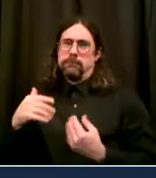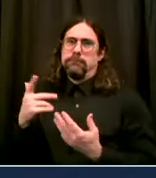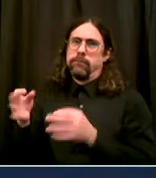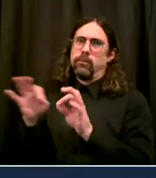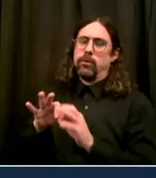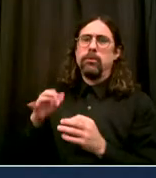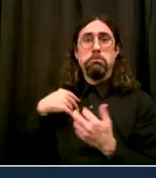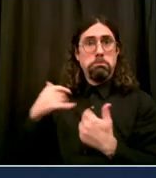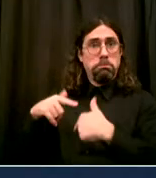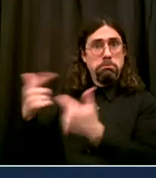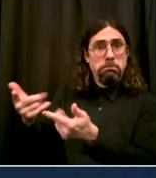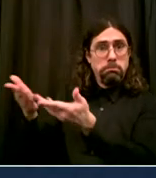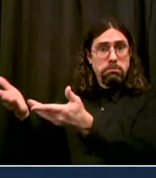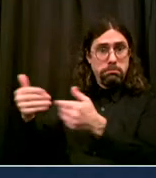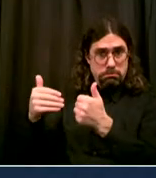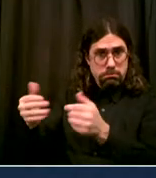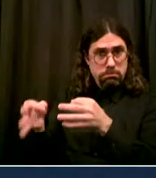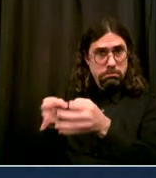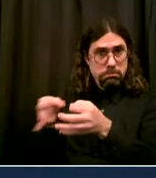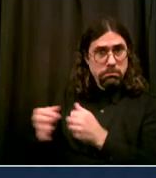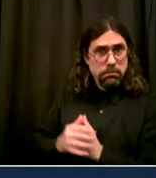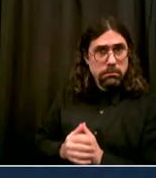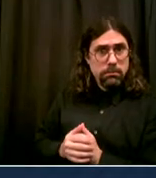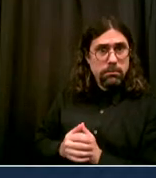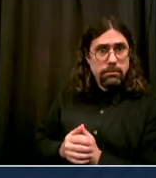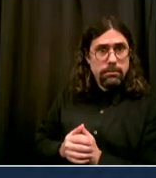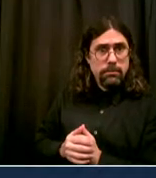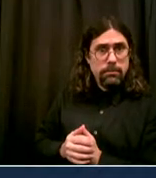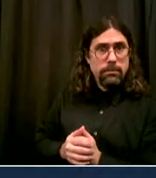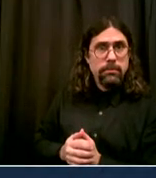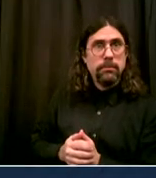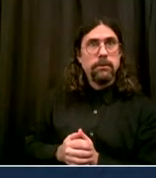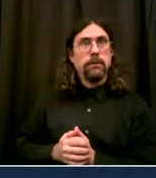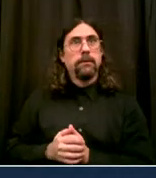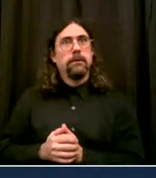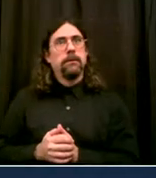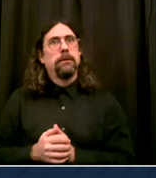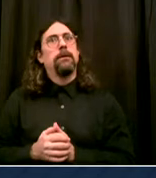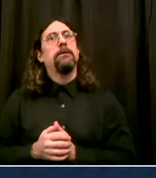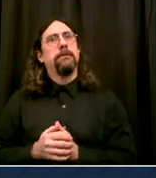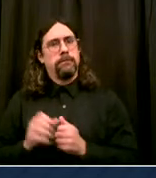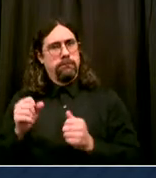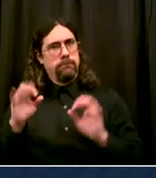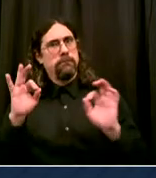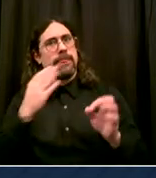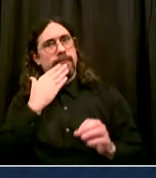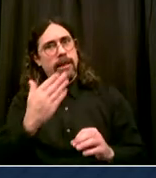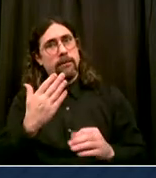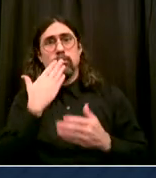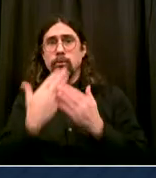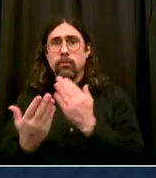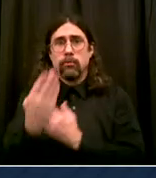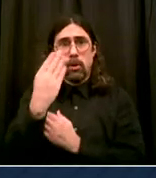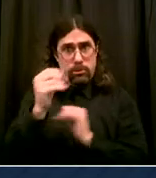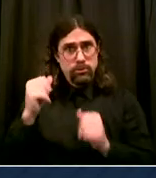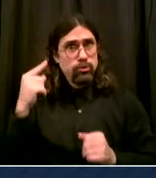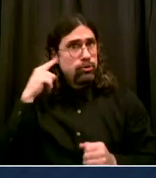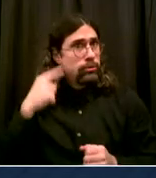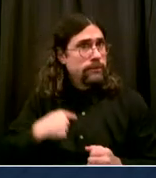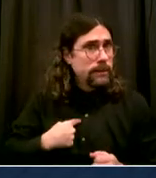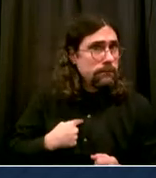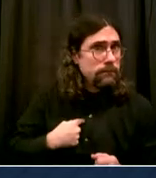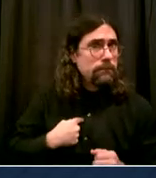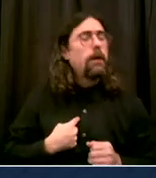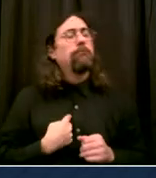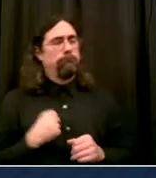Sure. Good morning, sir. Can you hear me? Yes. Okay, good. Just wanted to answer the question a little bit